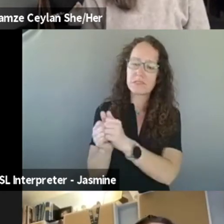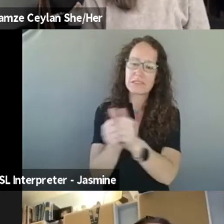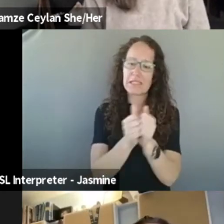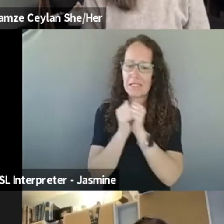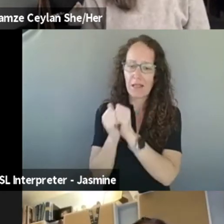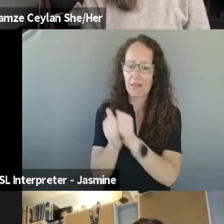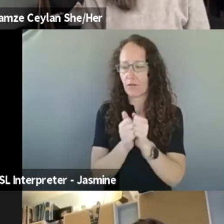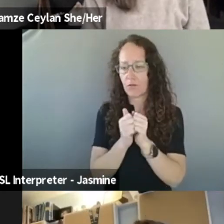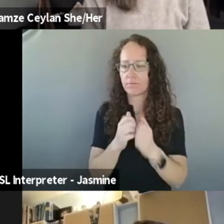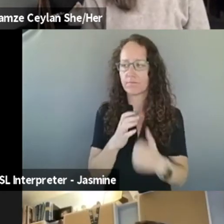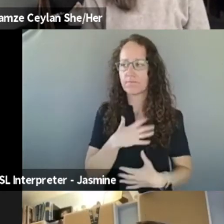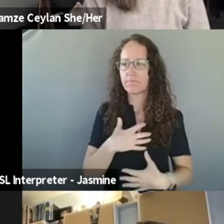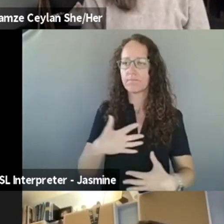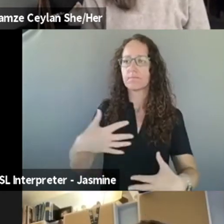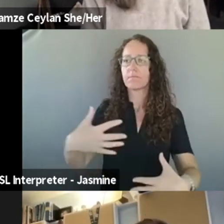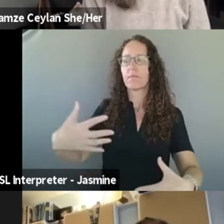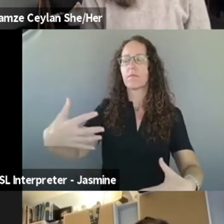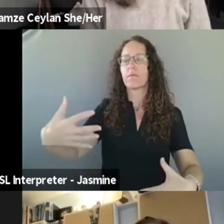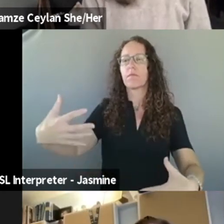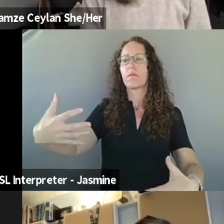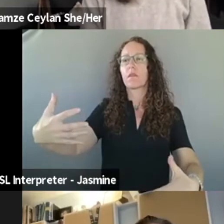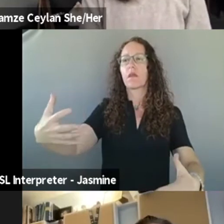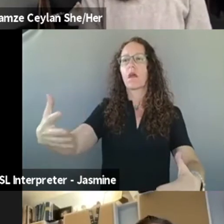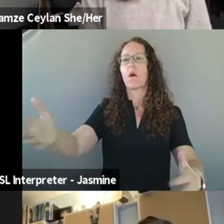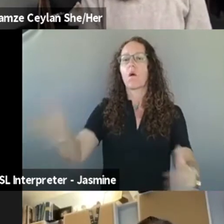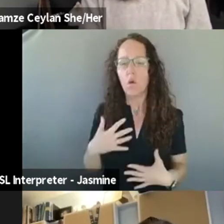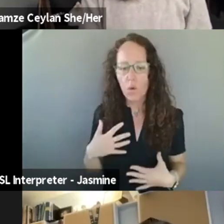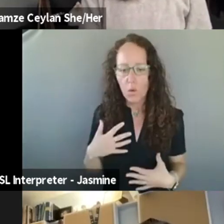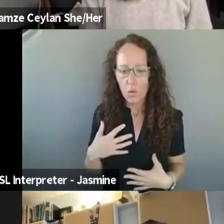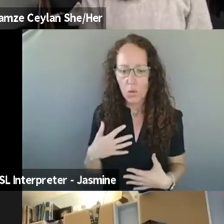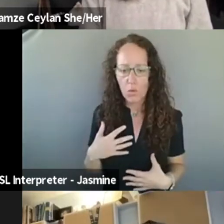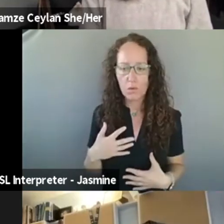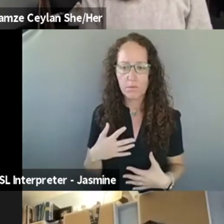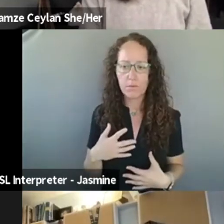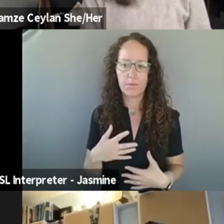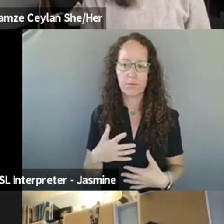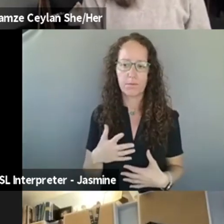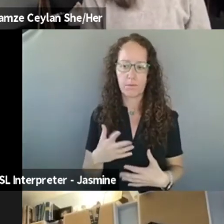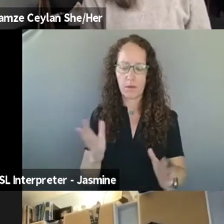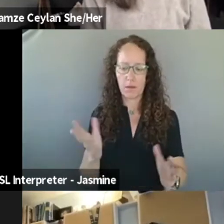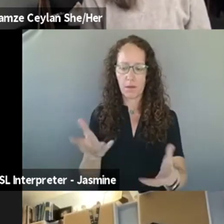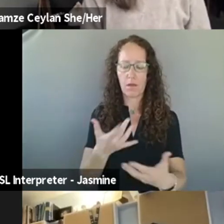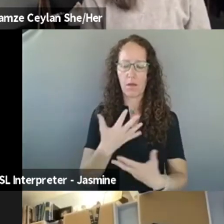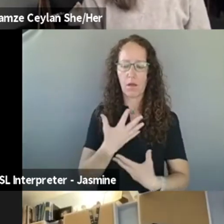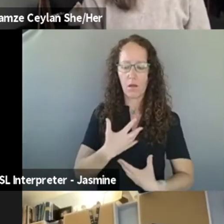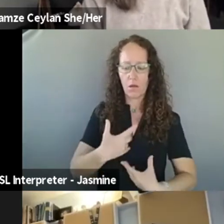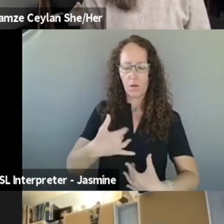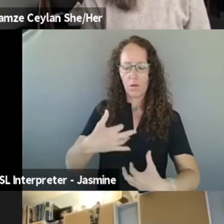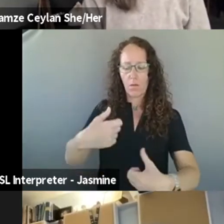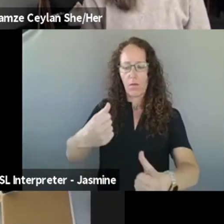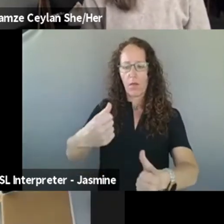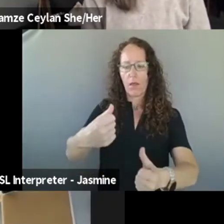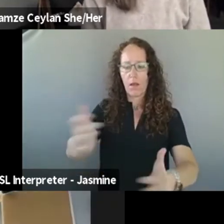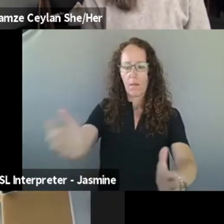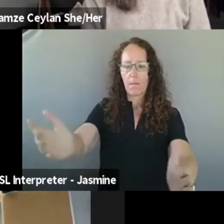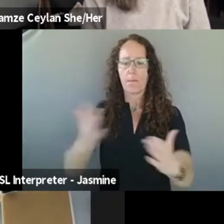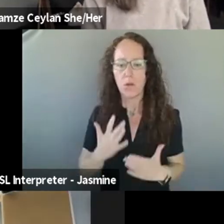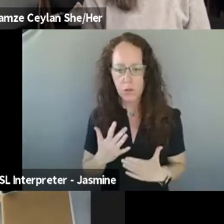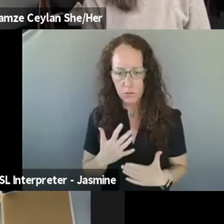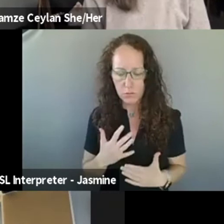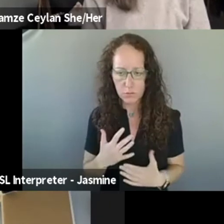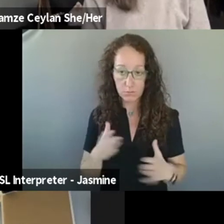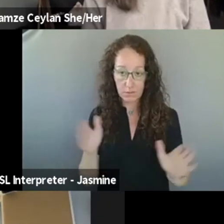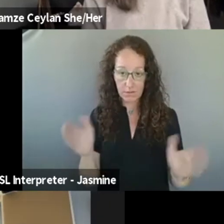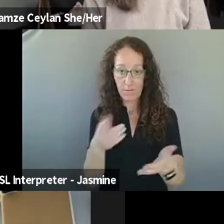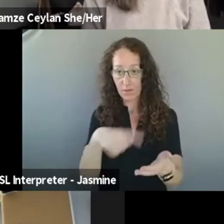Inhaling, exhaling, pulling in, pushing out. I invite you to pour your sound, your breath,